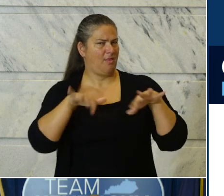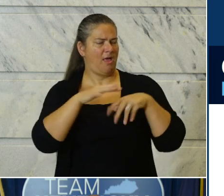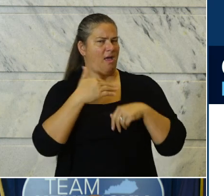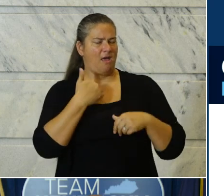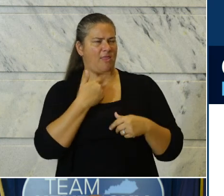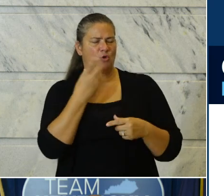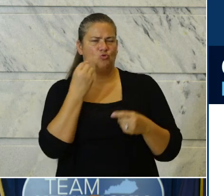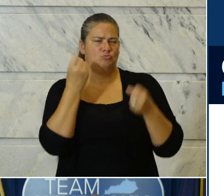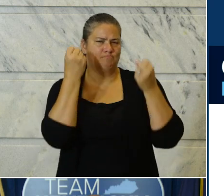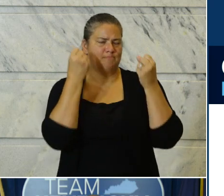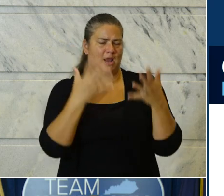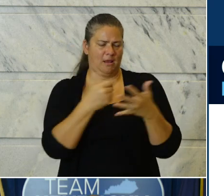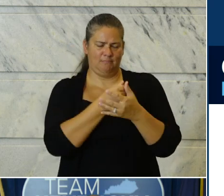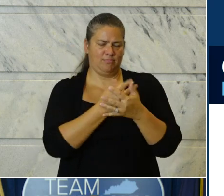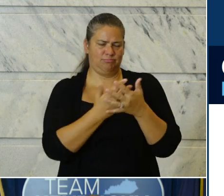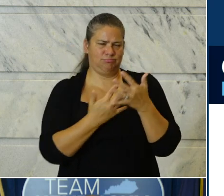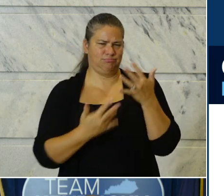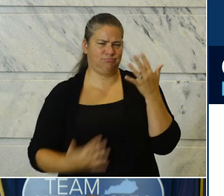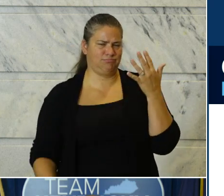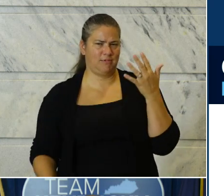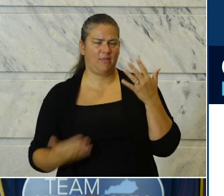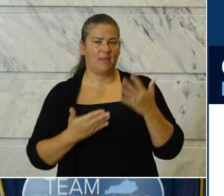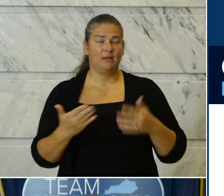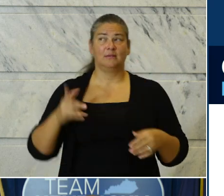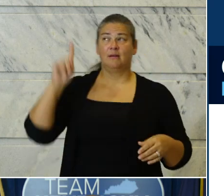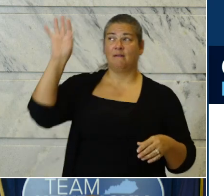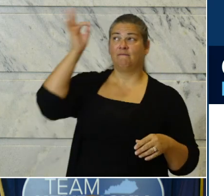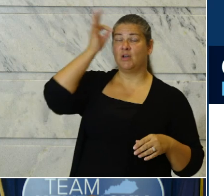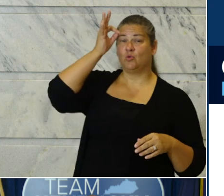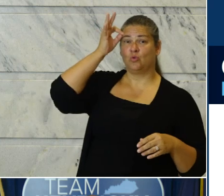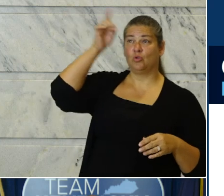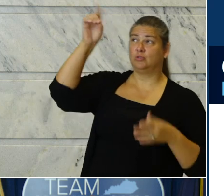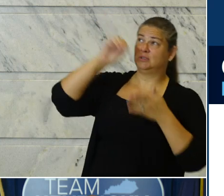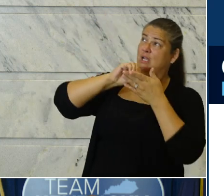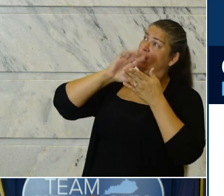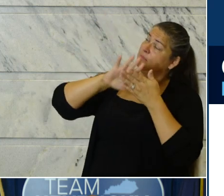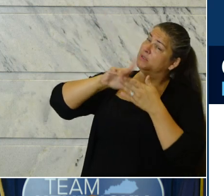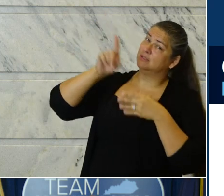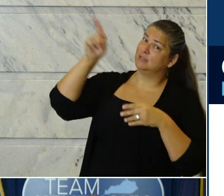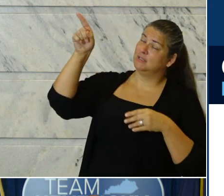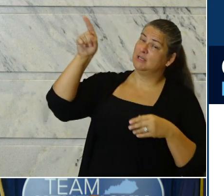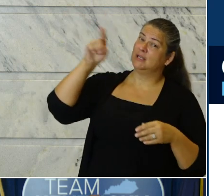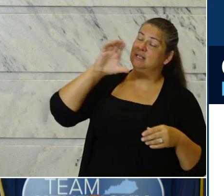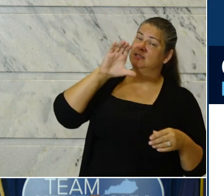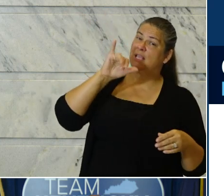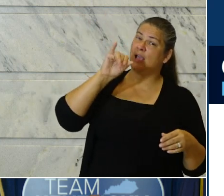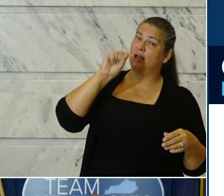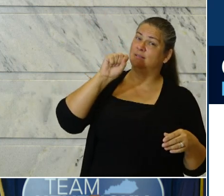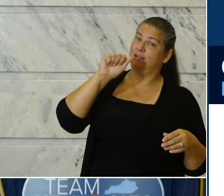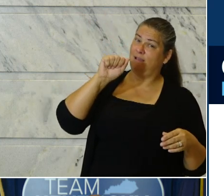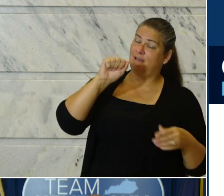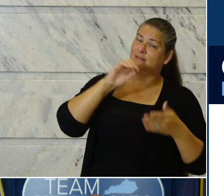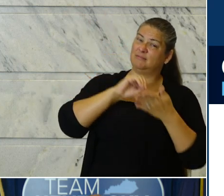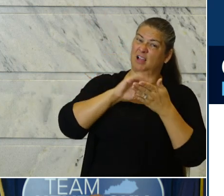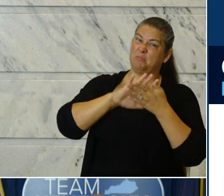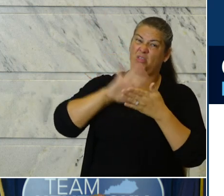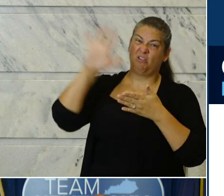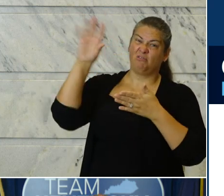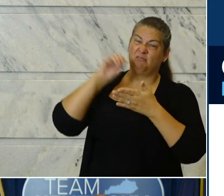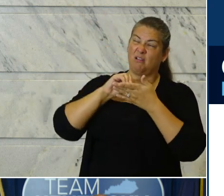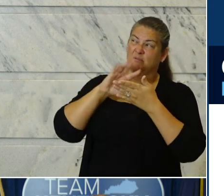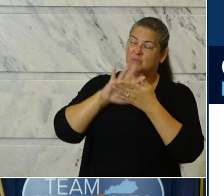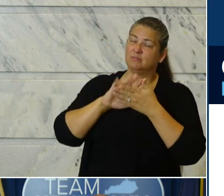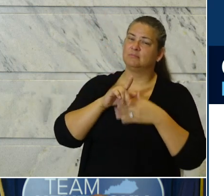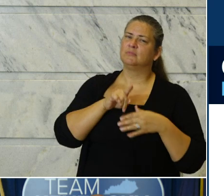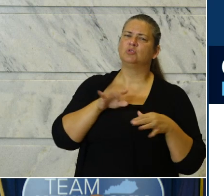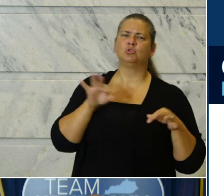on. The federal guidance document that people refer to, the CISA document, describes